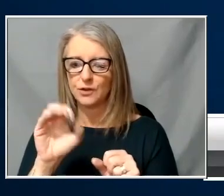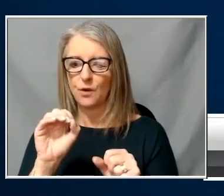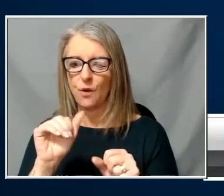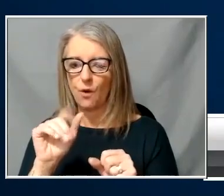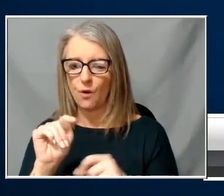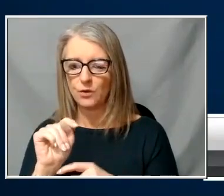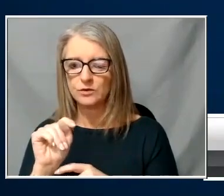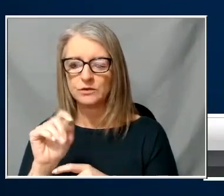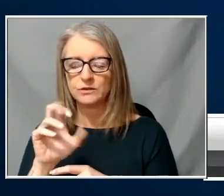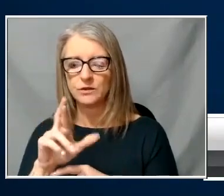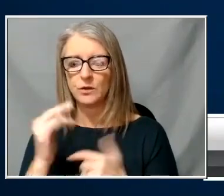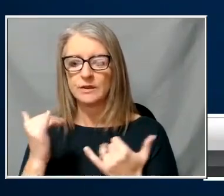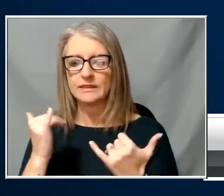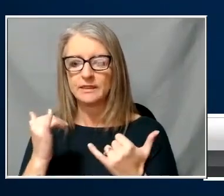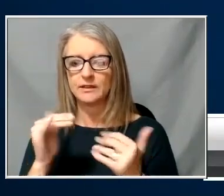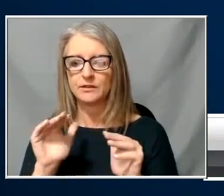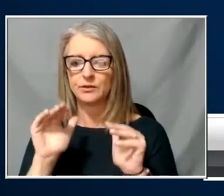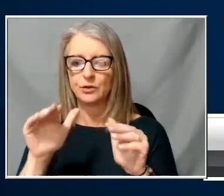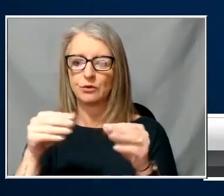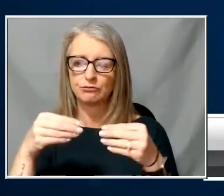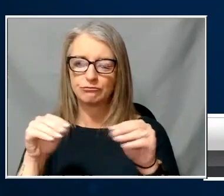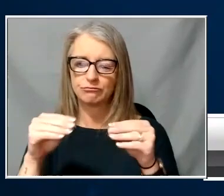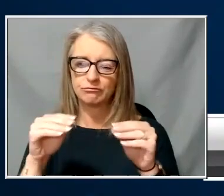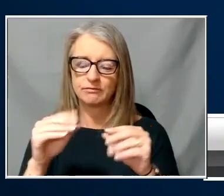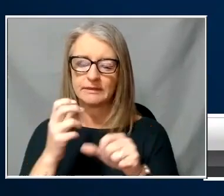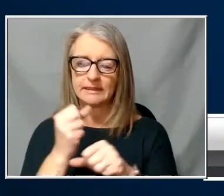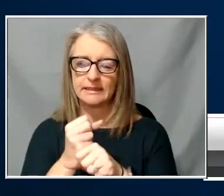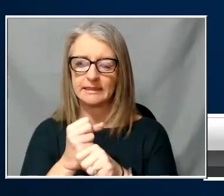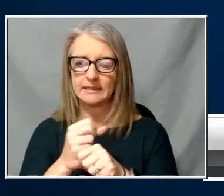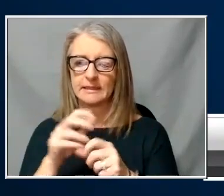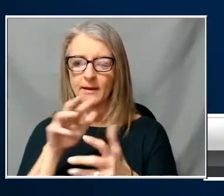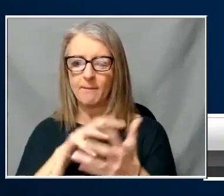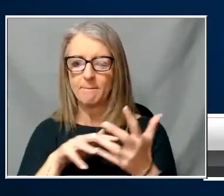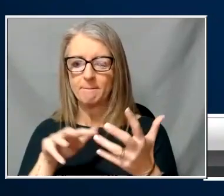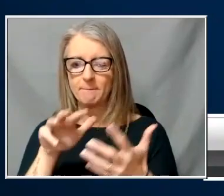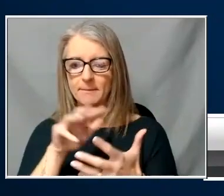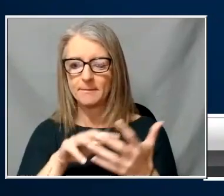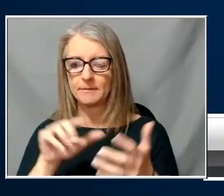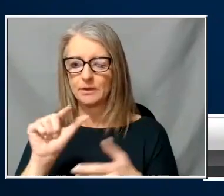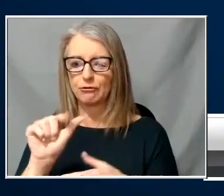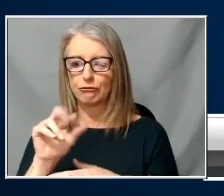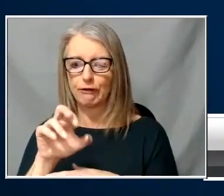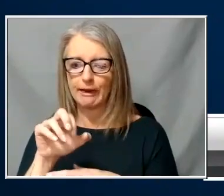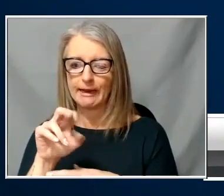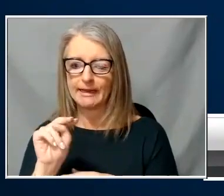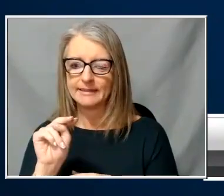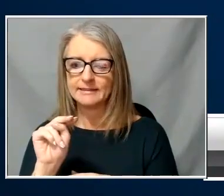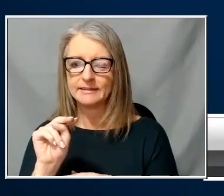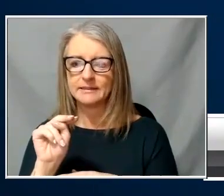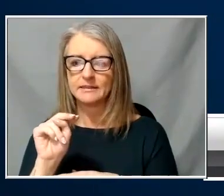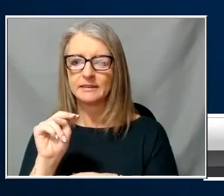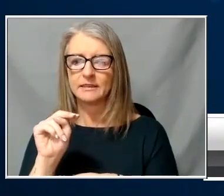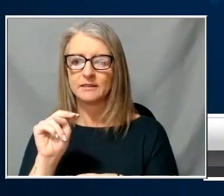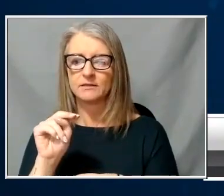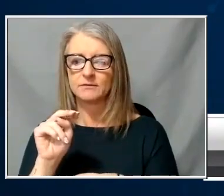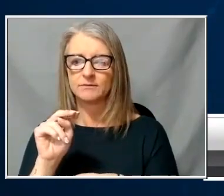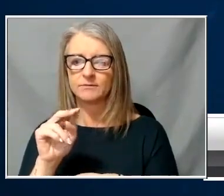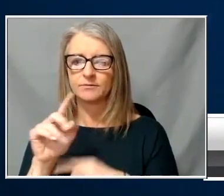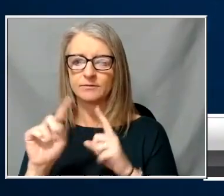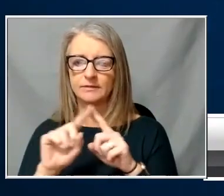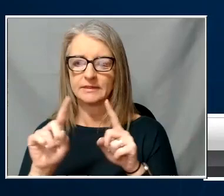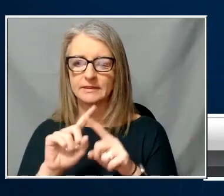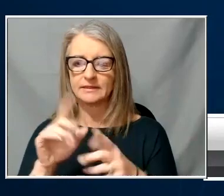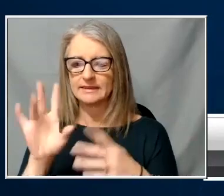nowadays if you go to the store getting the mixed grains, they have the raw or the other grains,